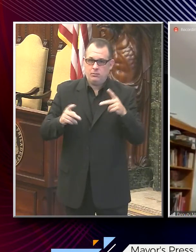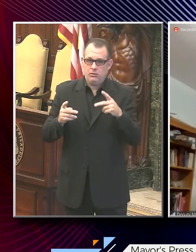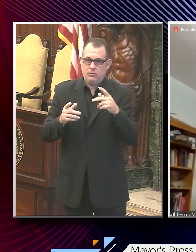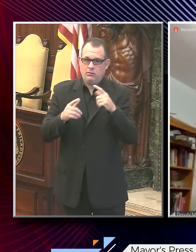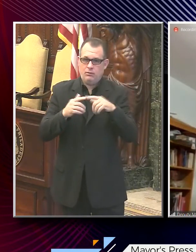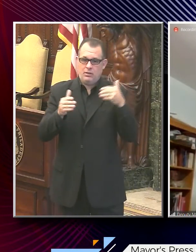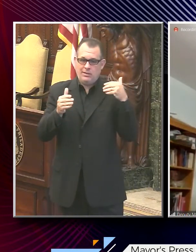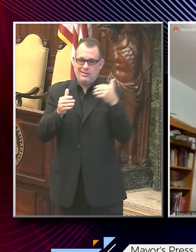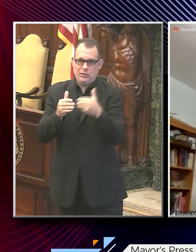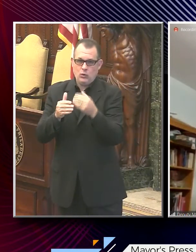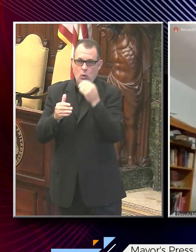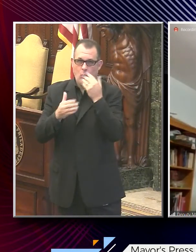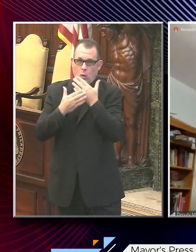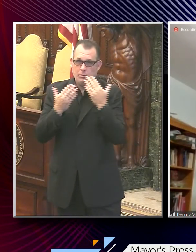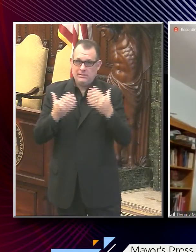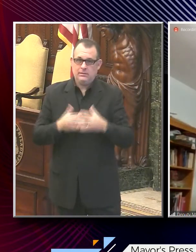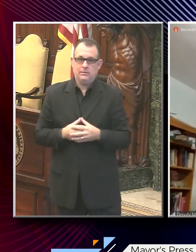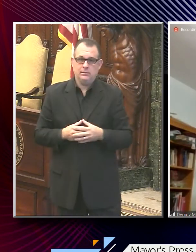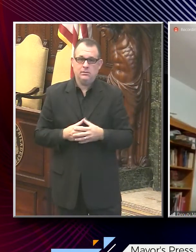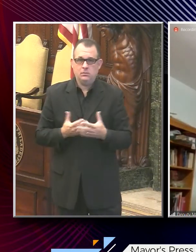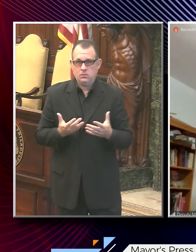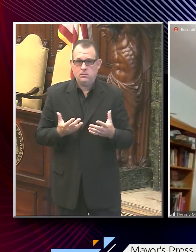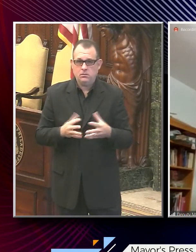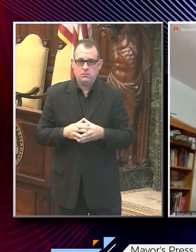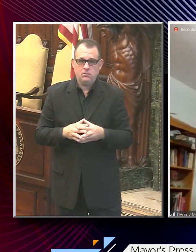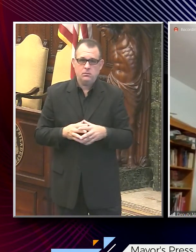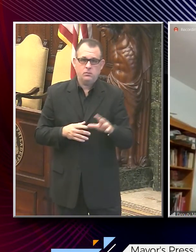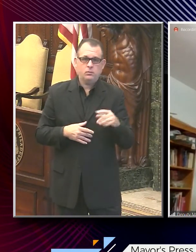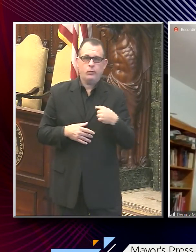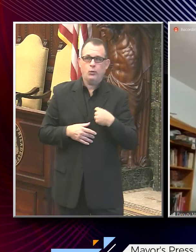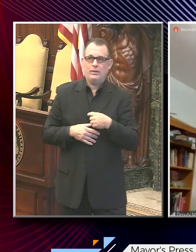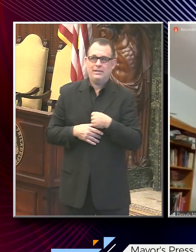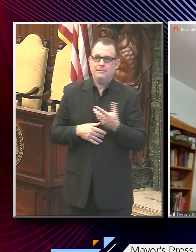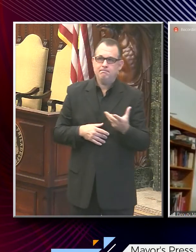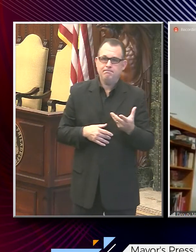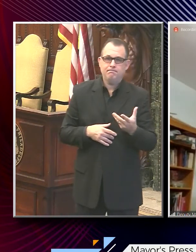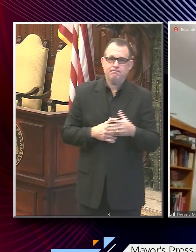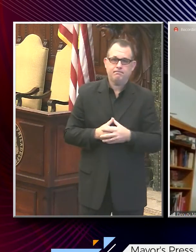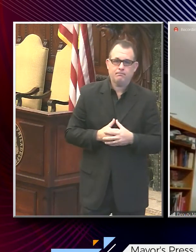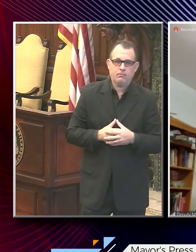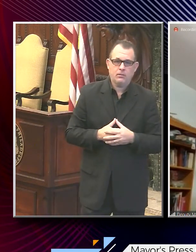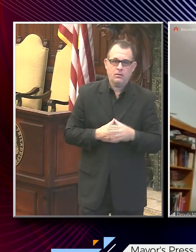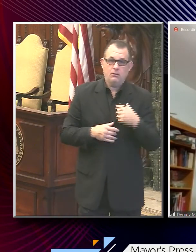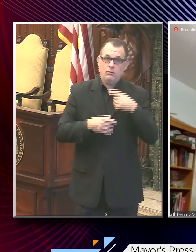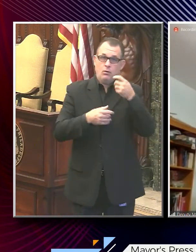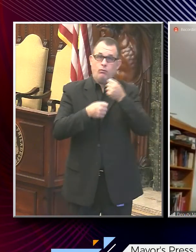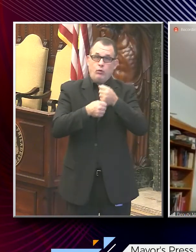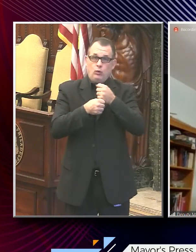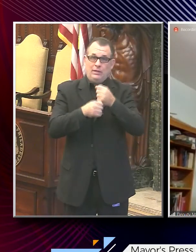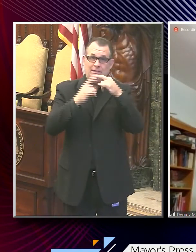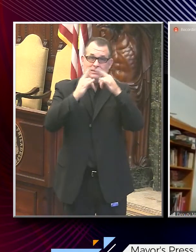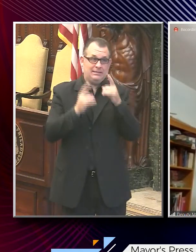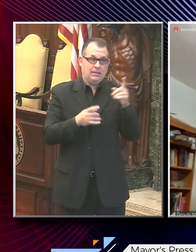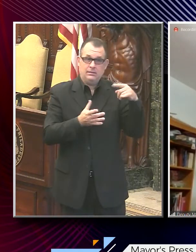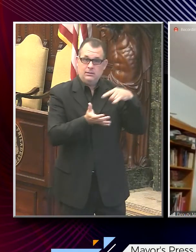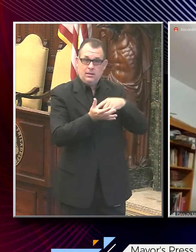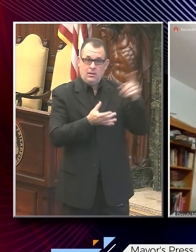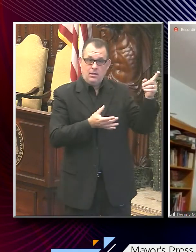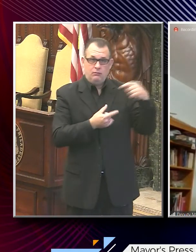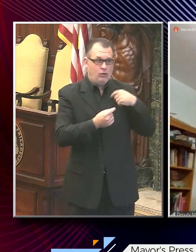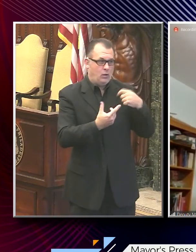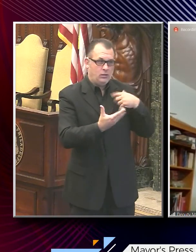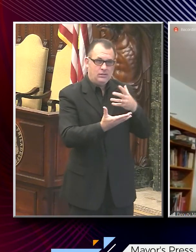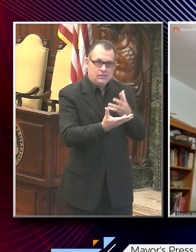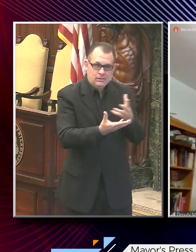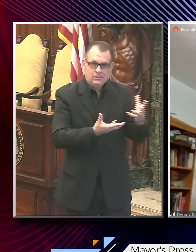So we believe we've really met the protest camp more than halfway in terms of listening